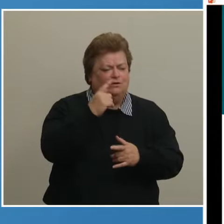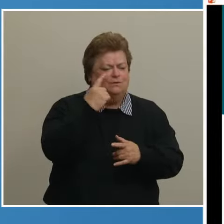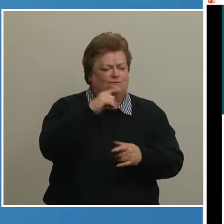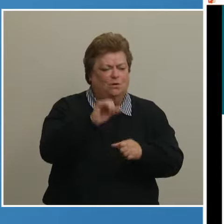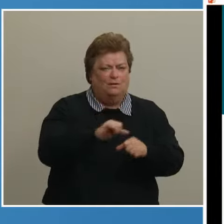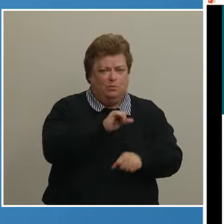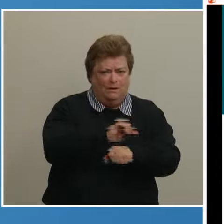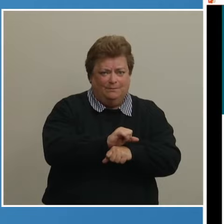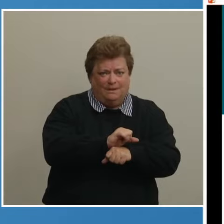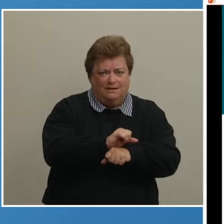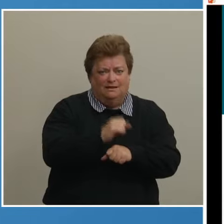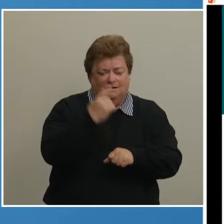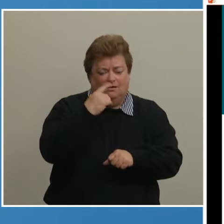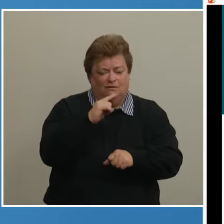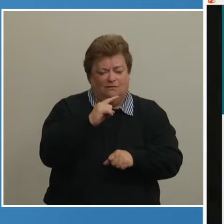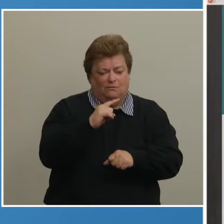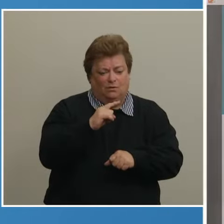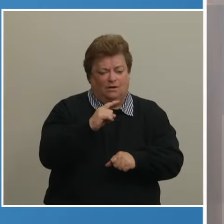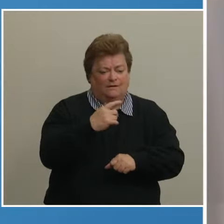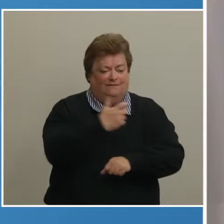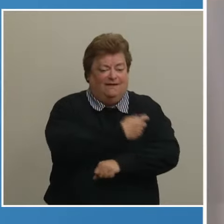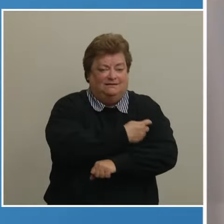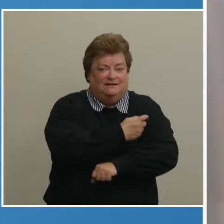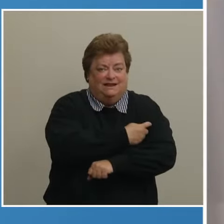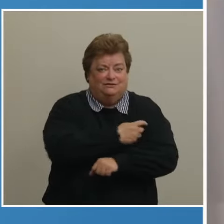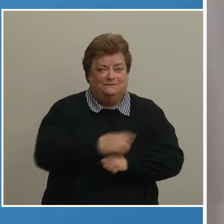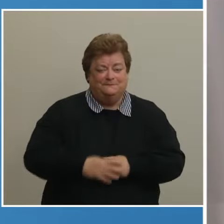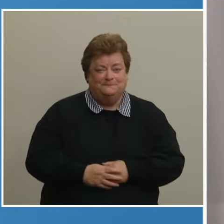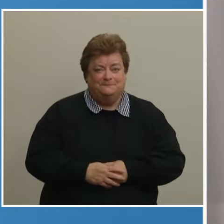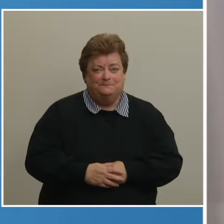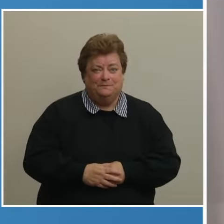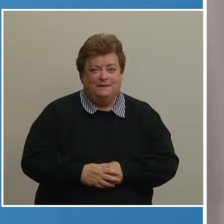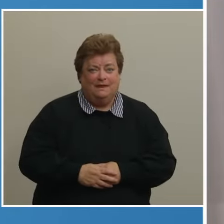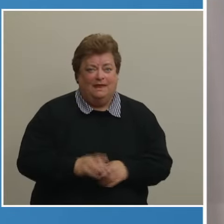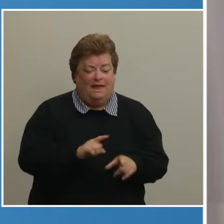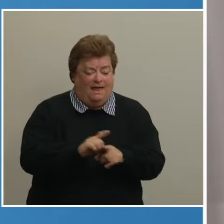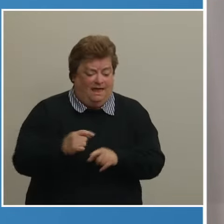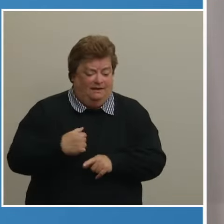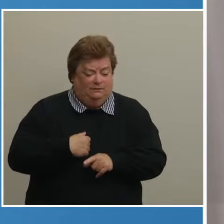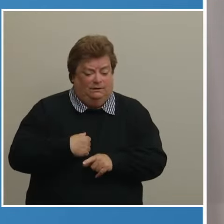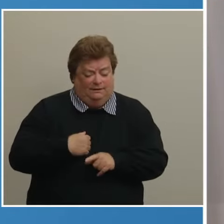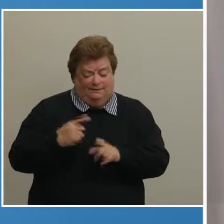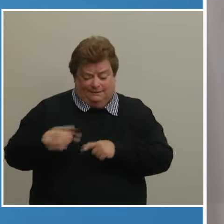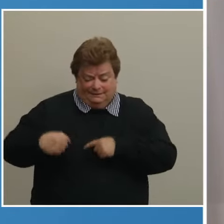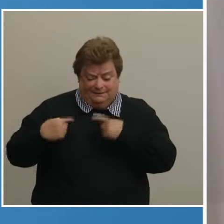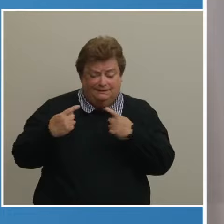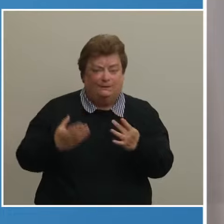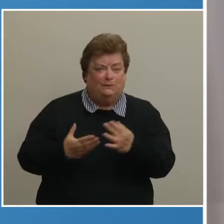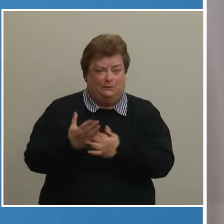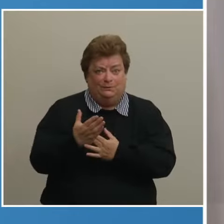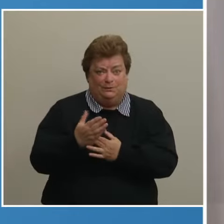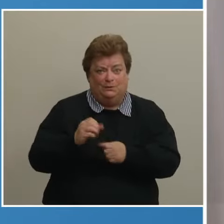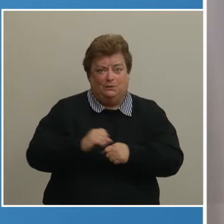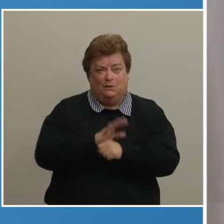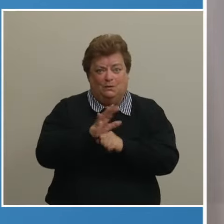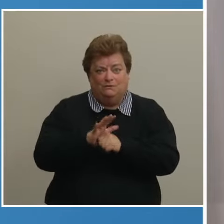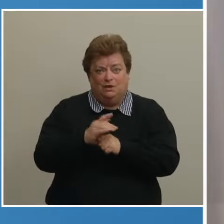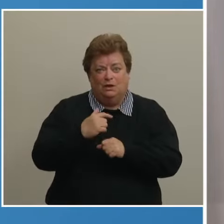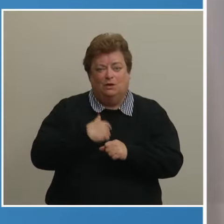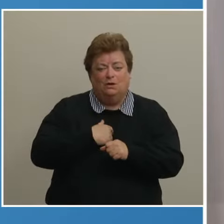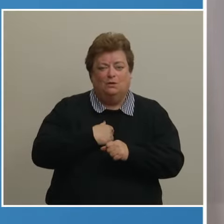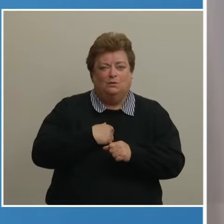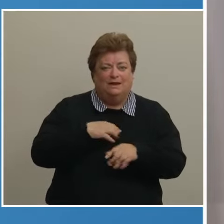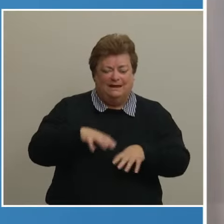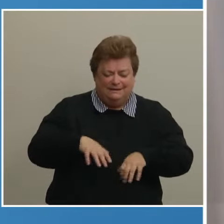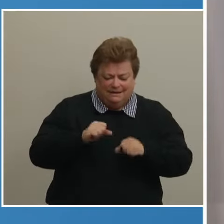health department vaccination clinics. Now, as we have throughout the pandemic, we continue to take the thoughtful,